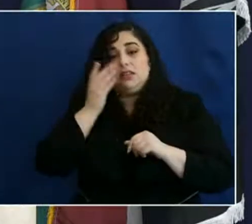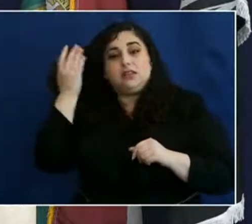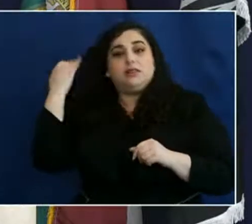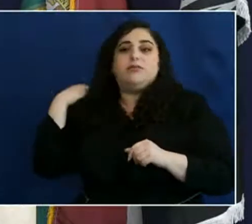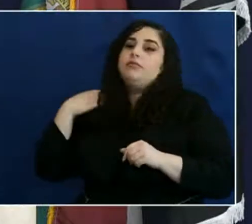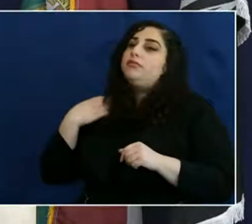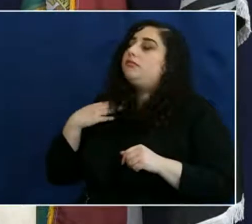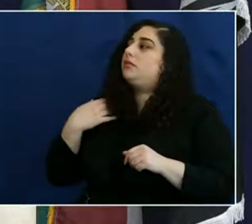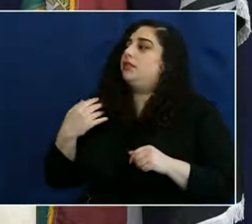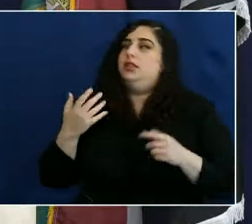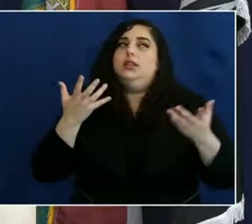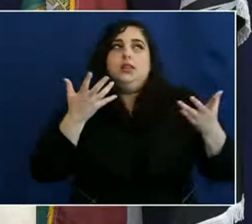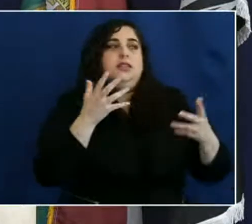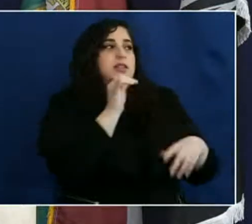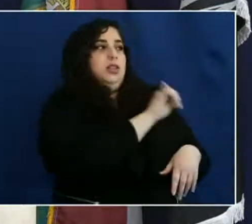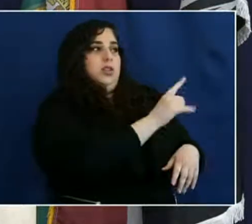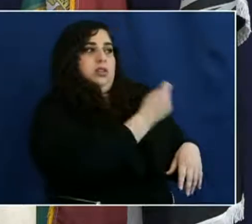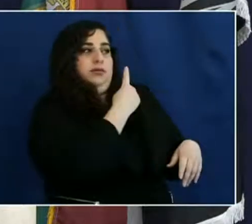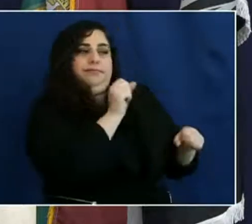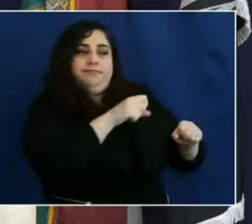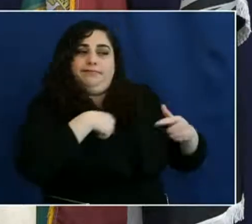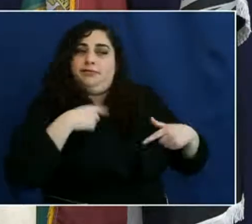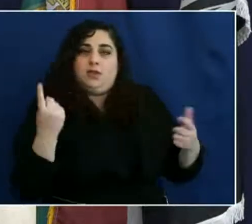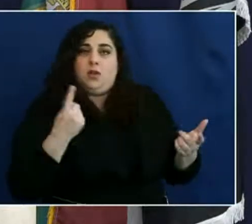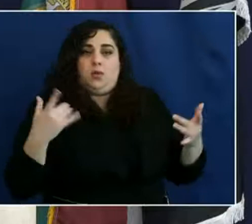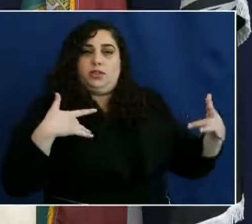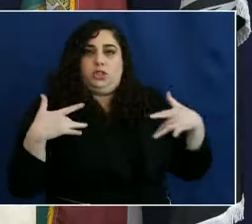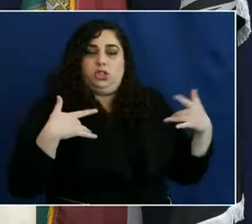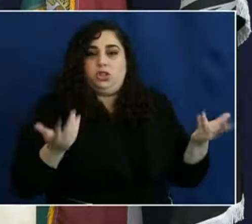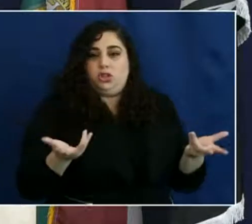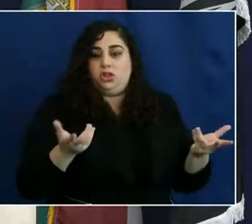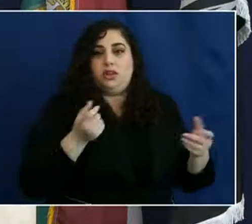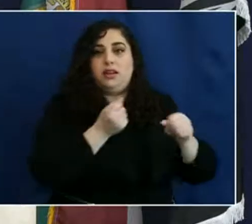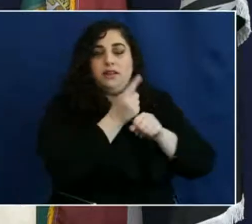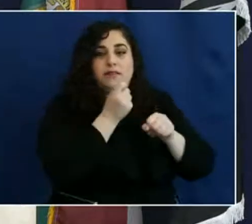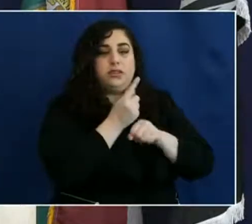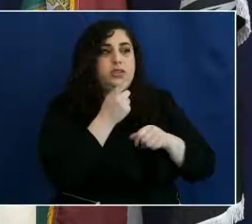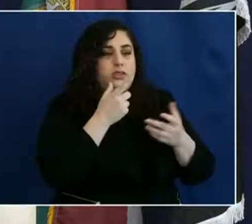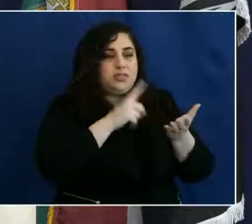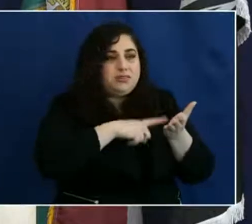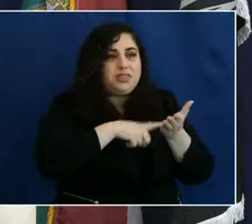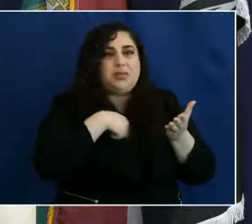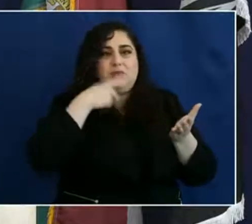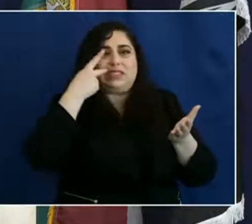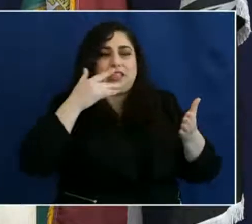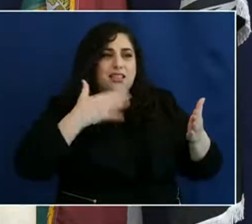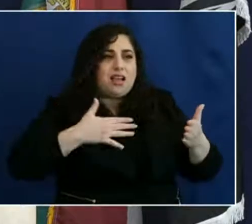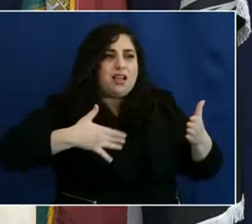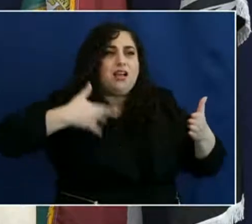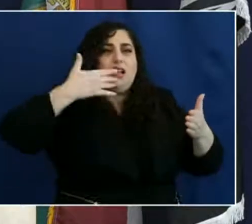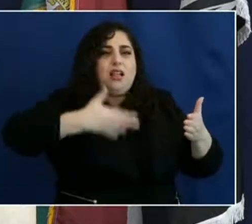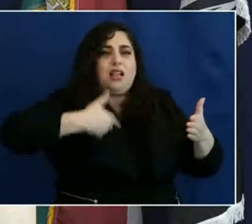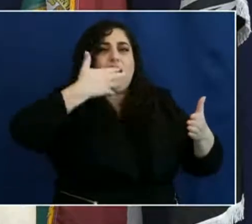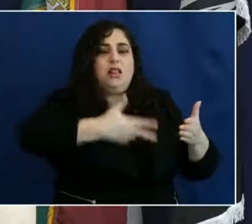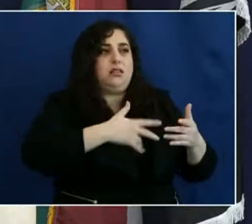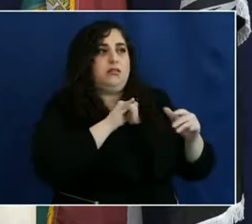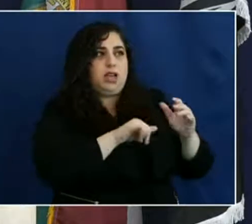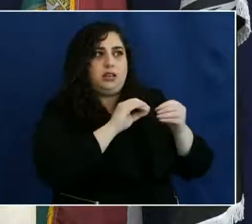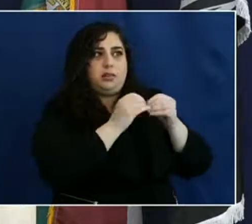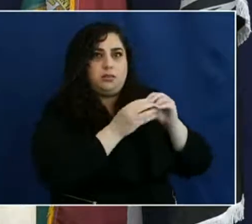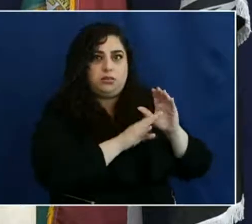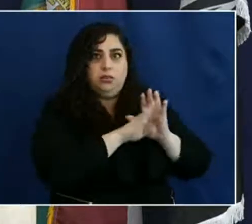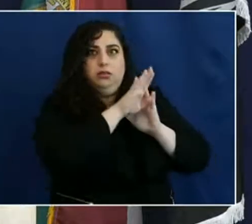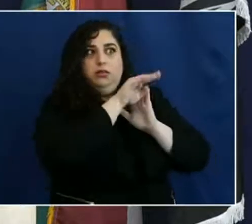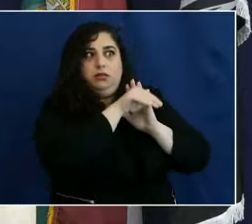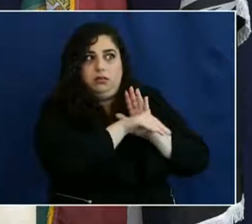been a long year, and we've seen this, cases go up and cases go down, and in large part, driven, some